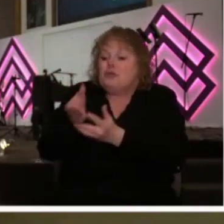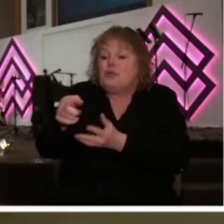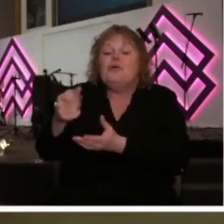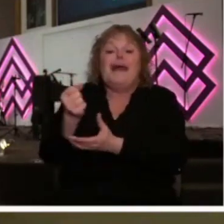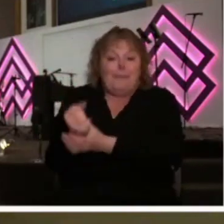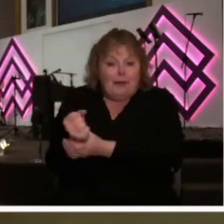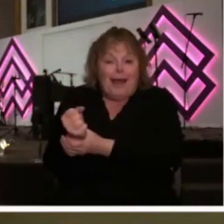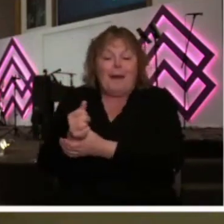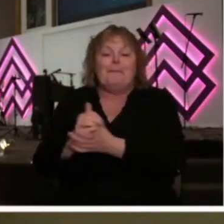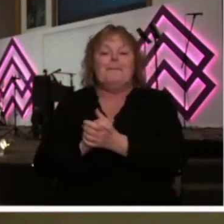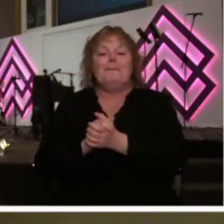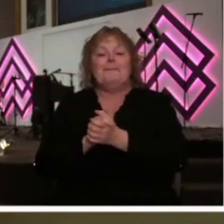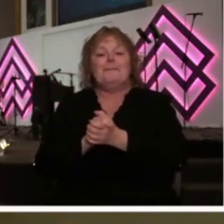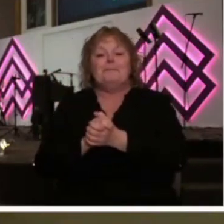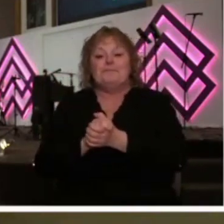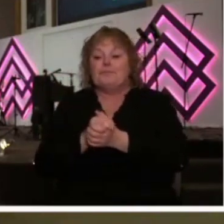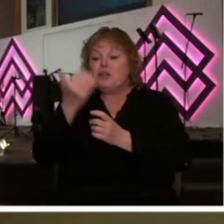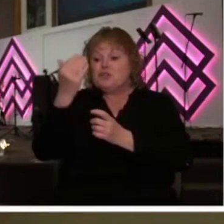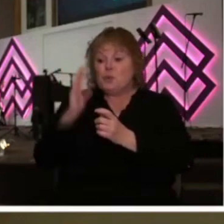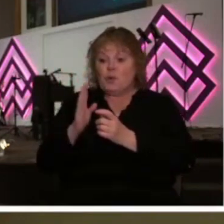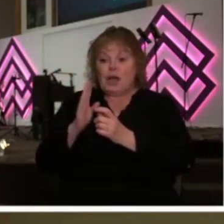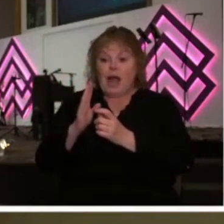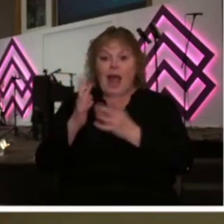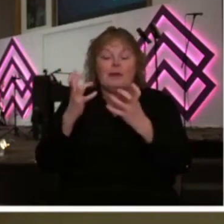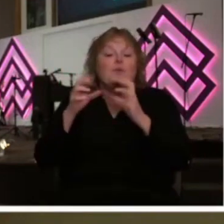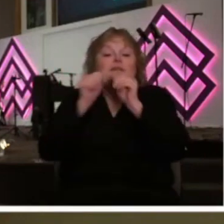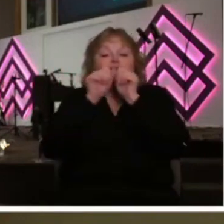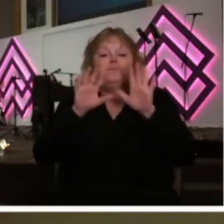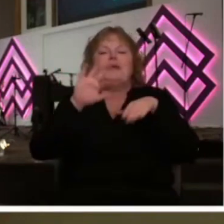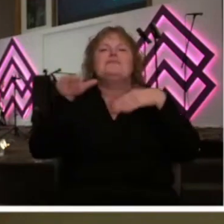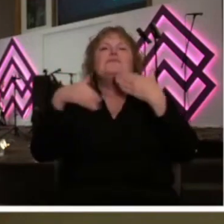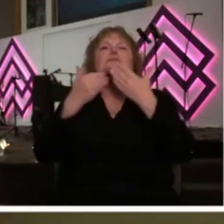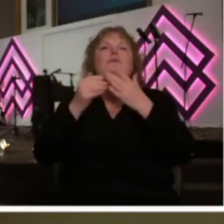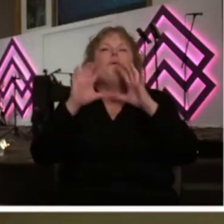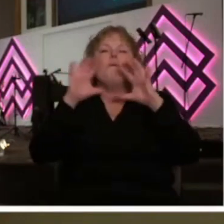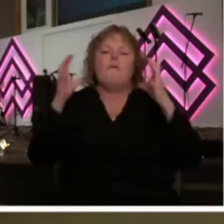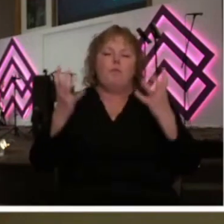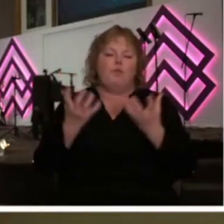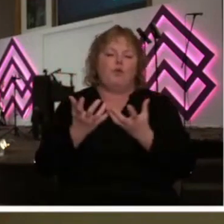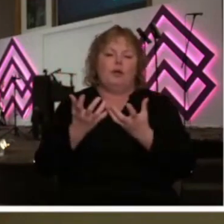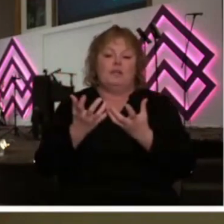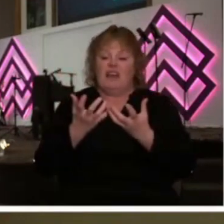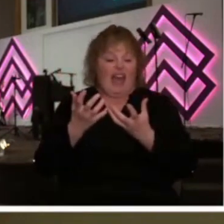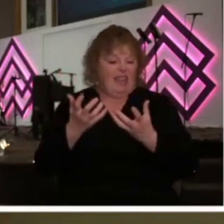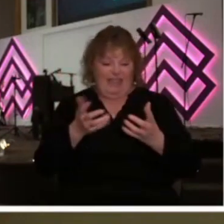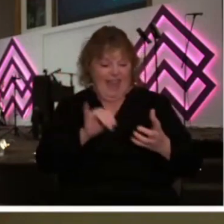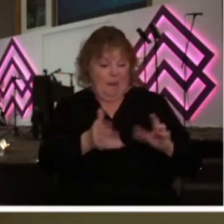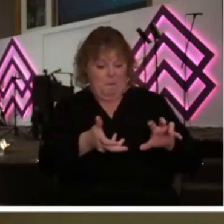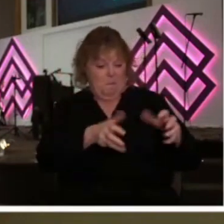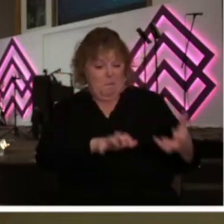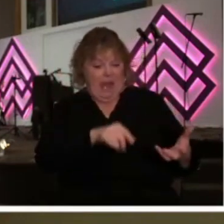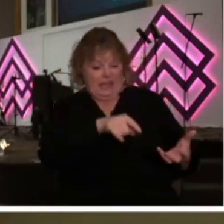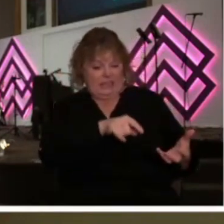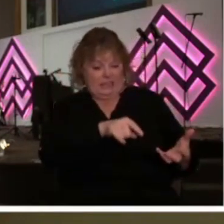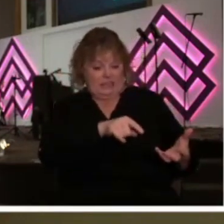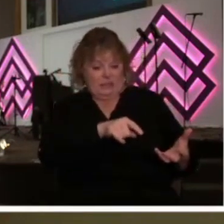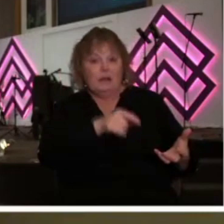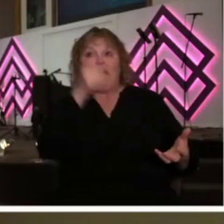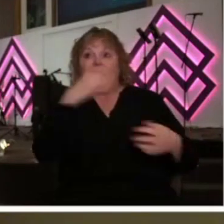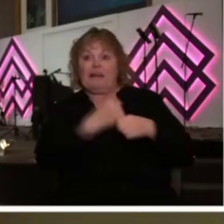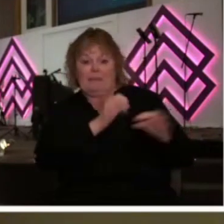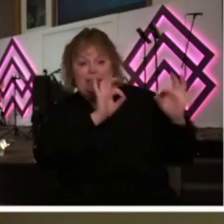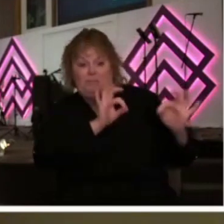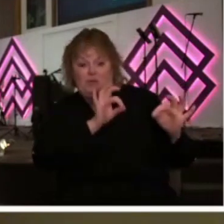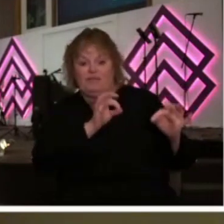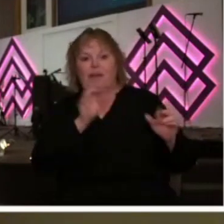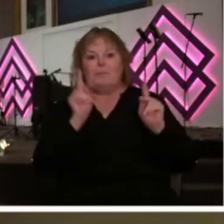Abraham and his descendants to bring about something that will bless the whole world and help clean up the mess from the perfect world that God had